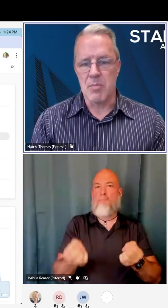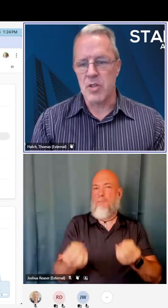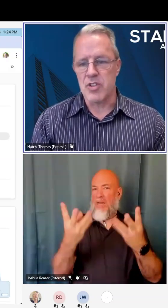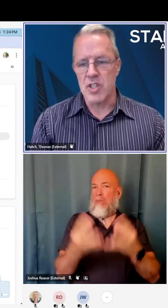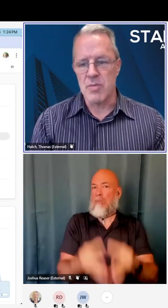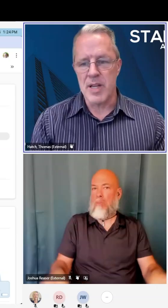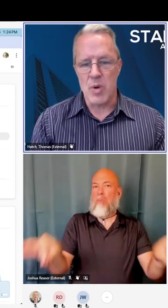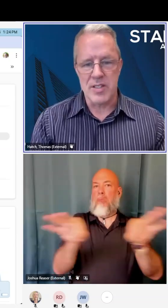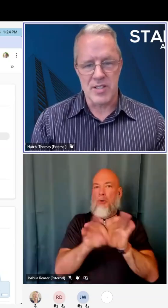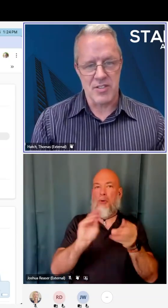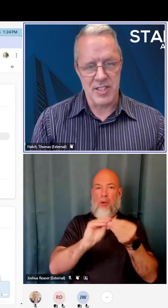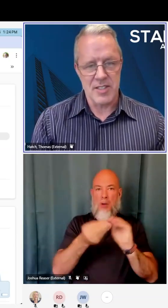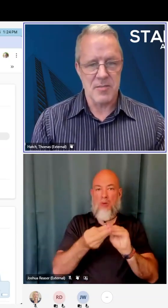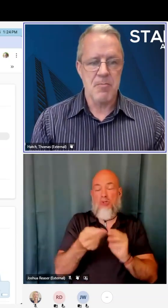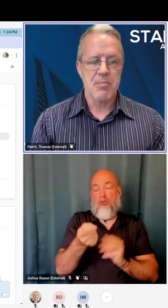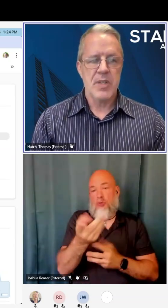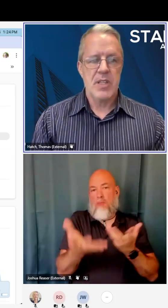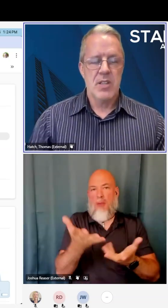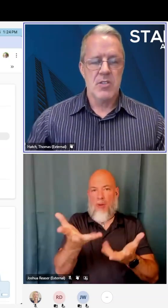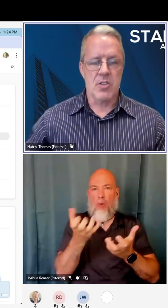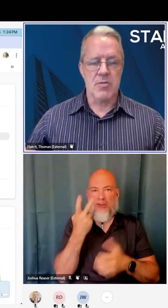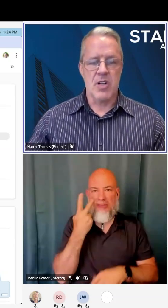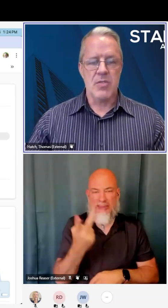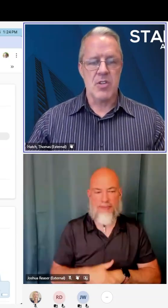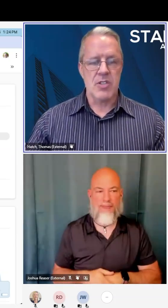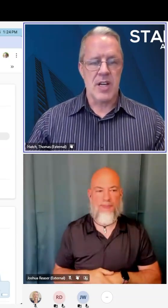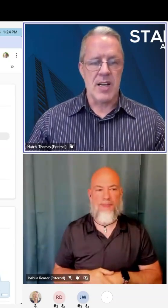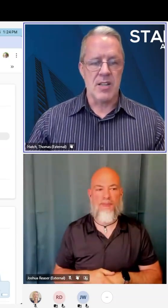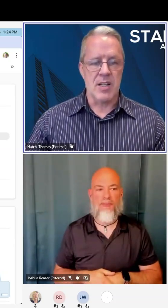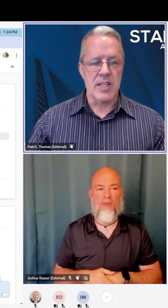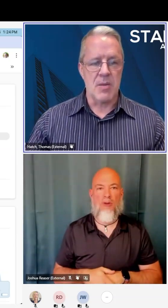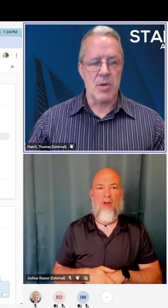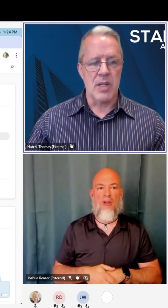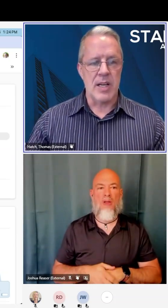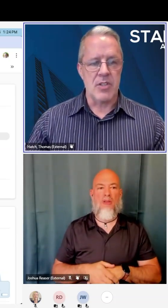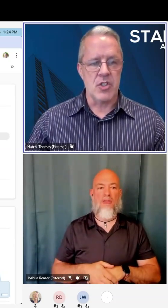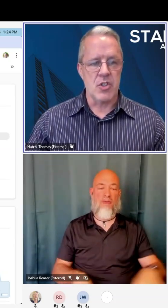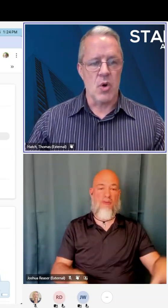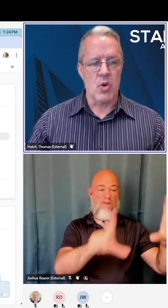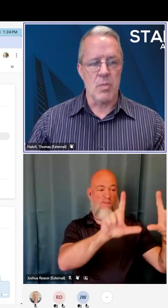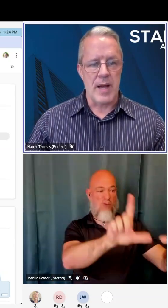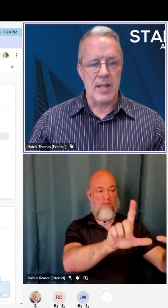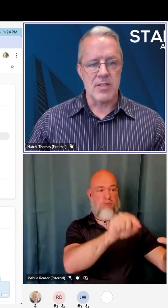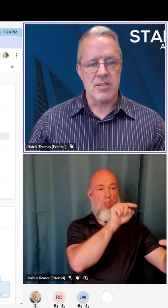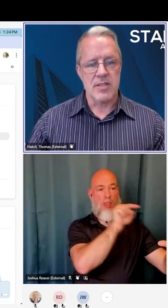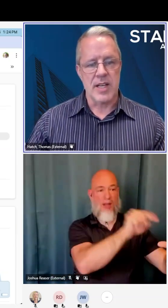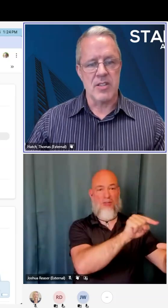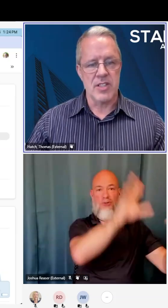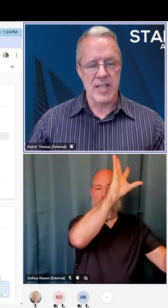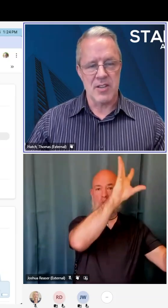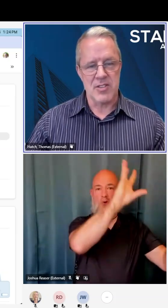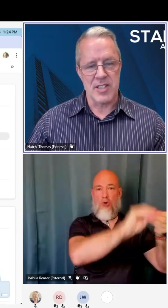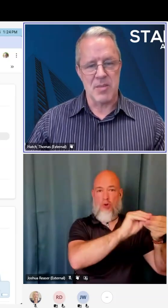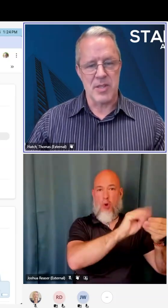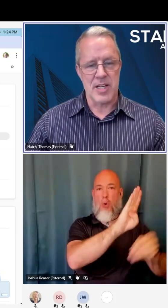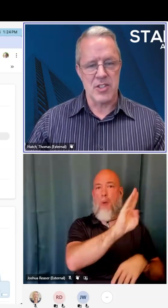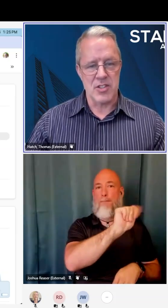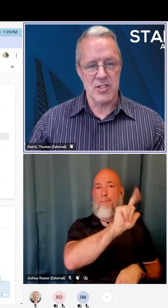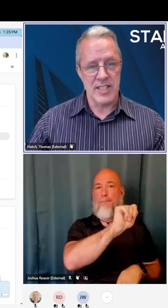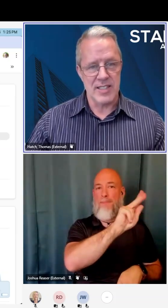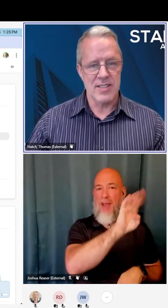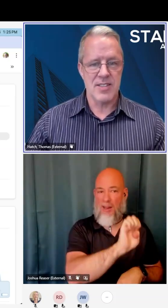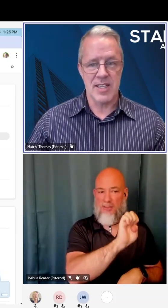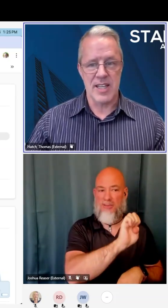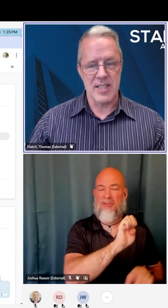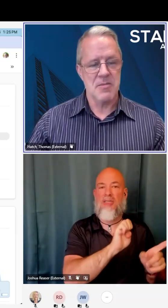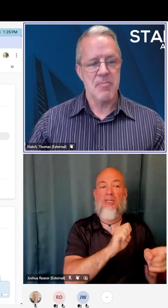important numbers that you may want to see. So the very first tile on the upper left is your total balance. Now, this account setup that I